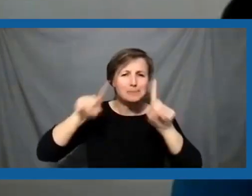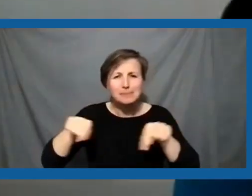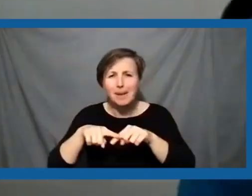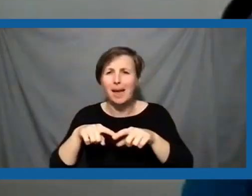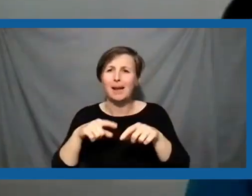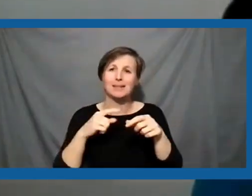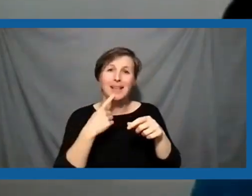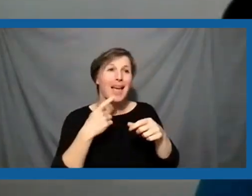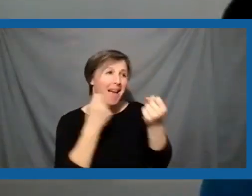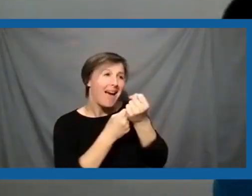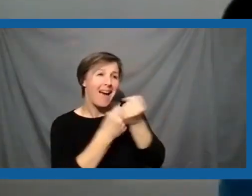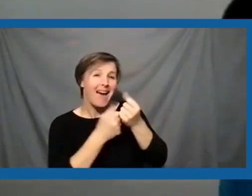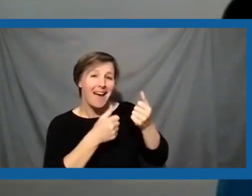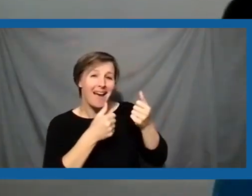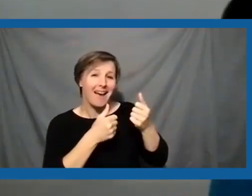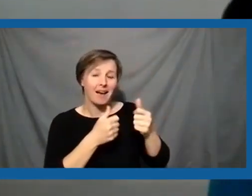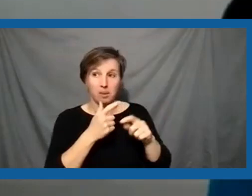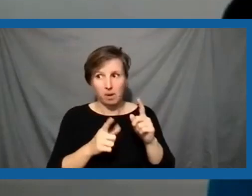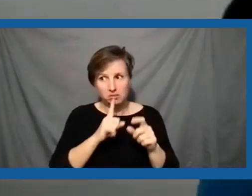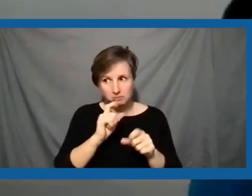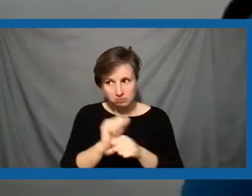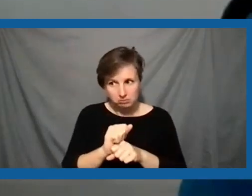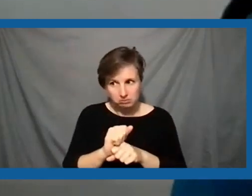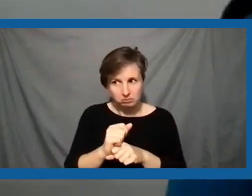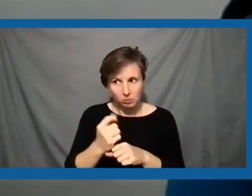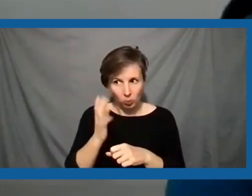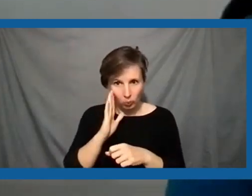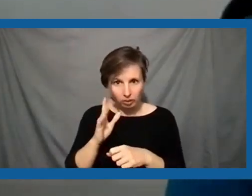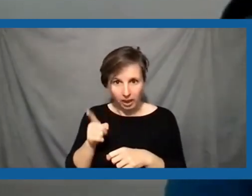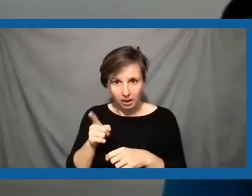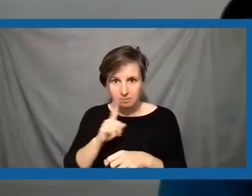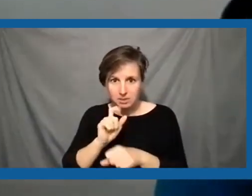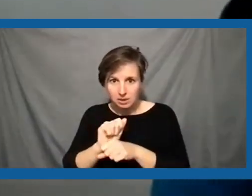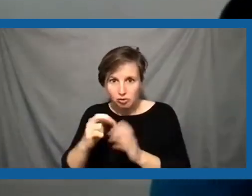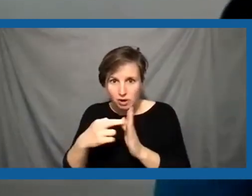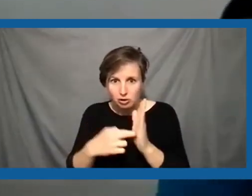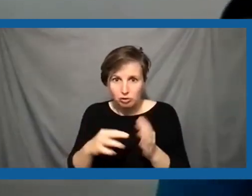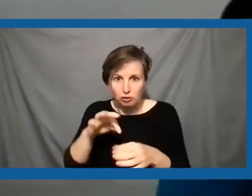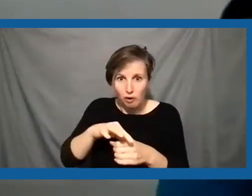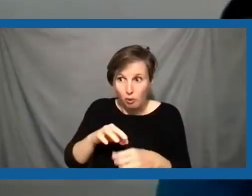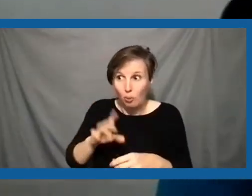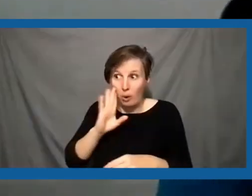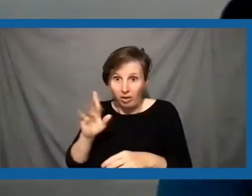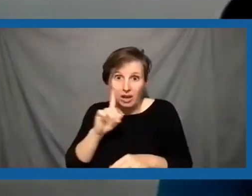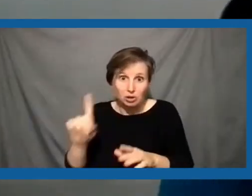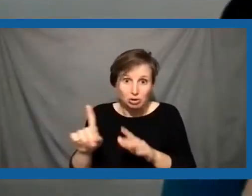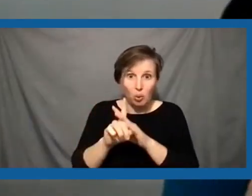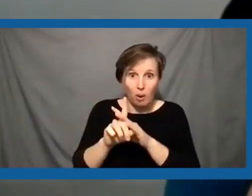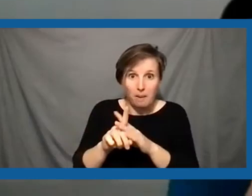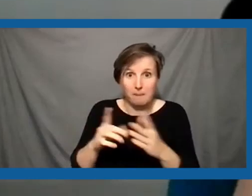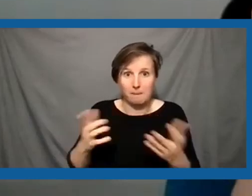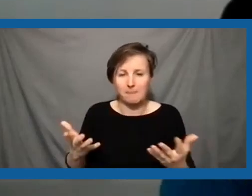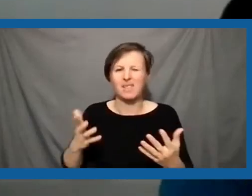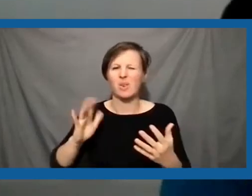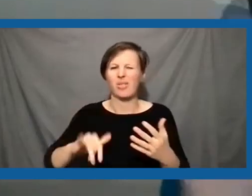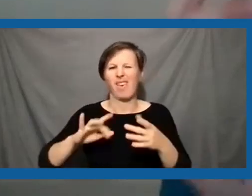but are they going to really do those check to see if they're registered and to show up at the poll? But I think there's definitely that